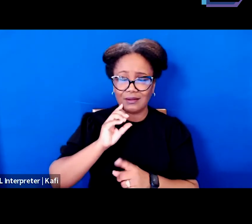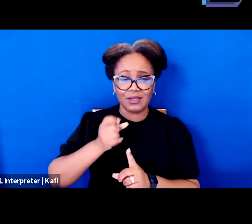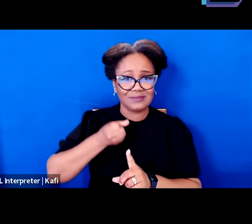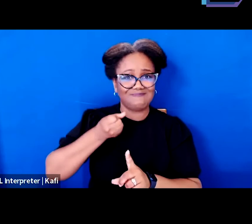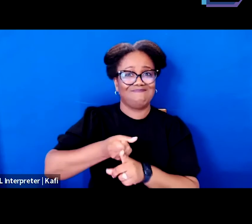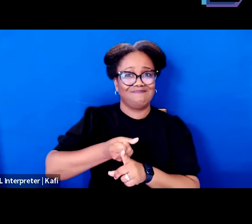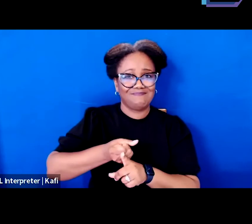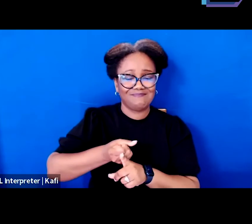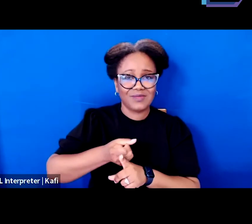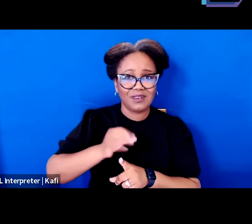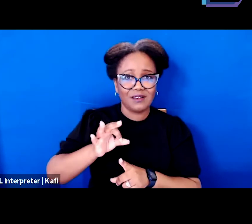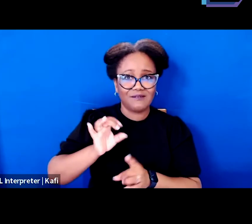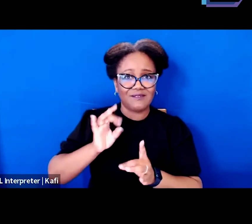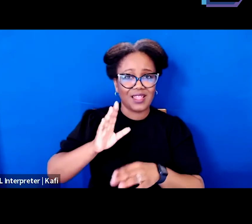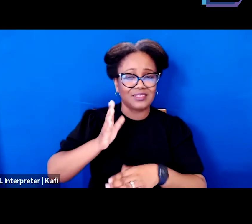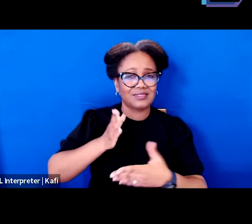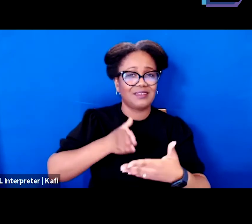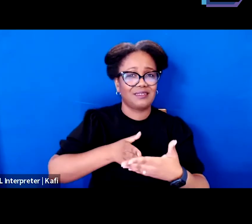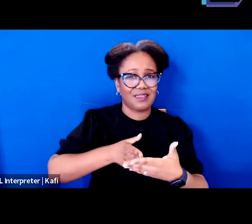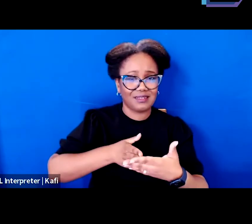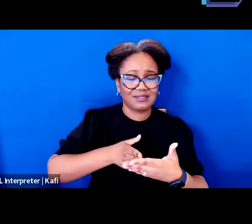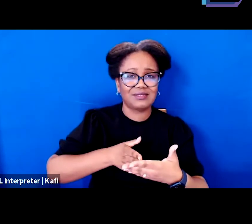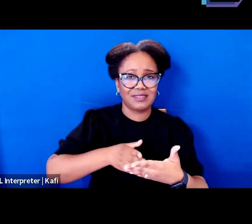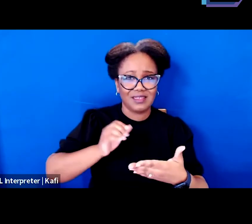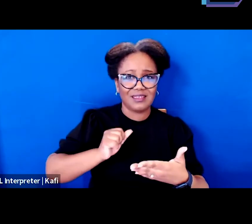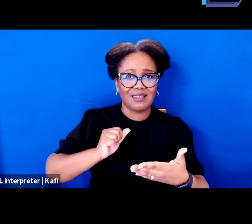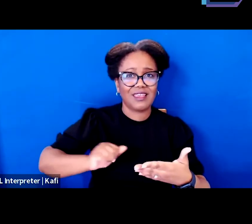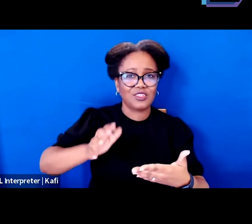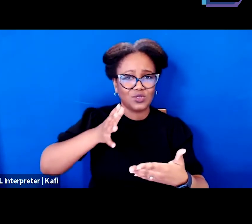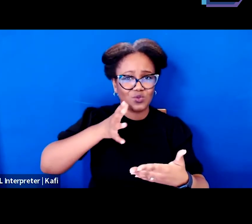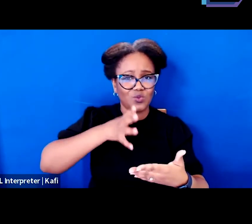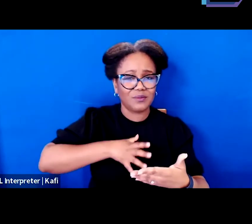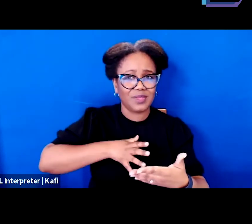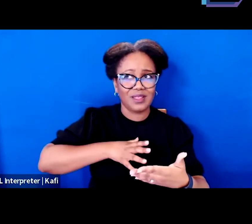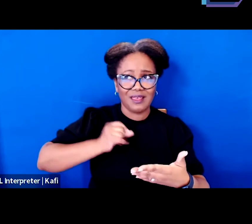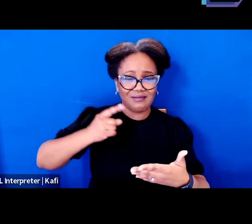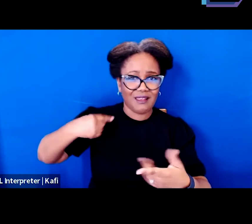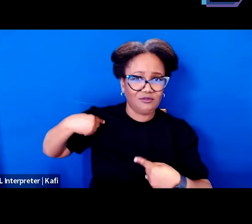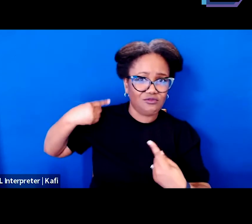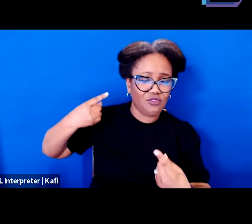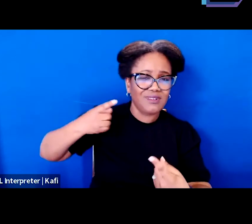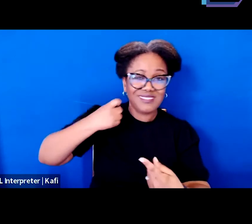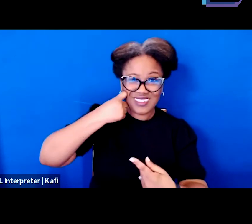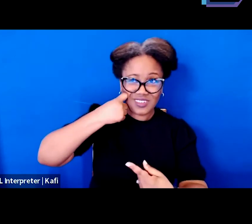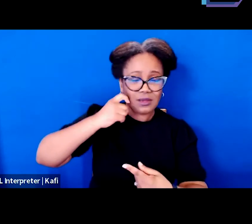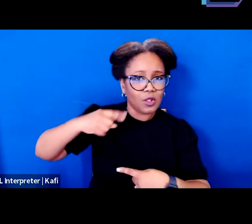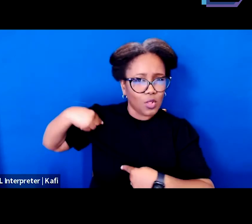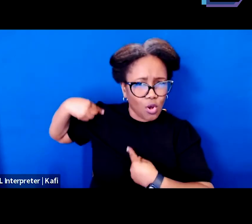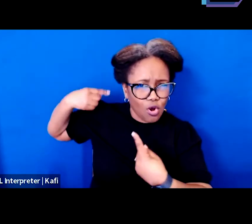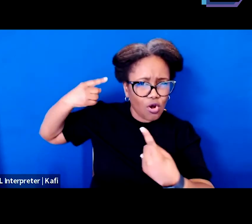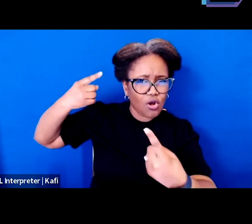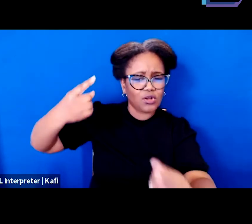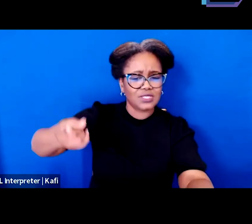and occupations. It's a long-standing, ongoing history of violence against Asian communities that has